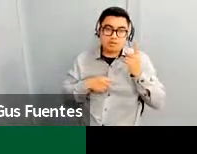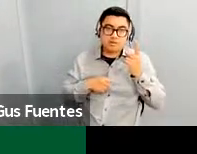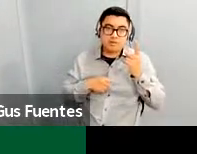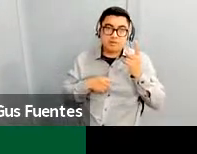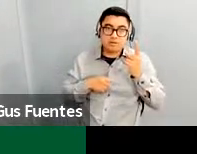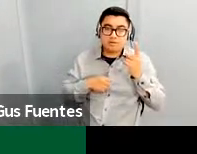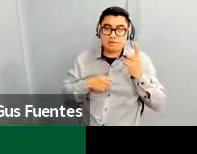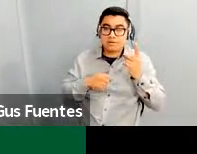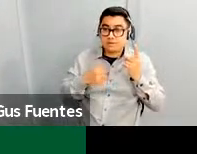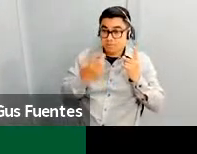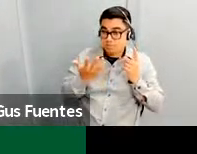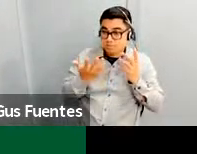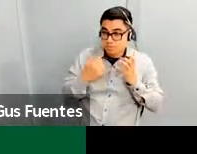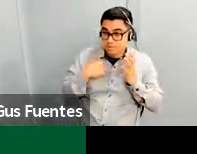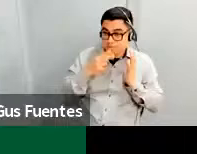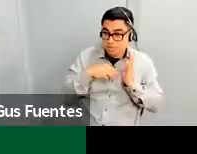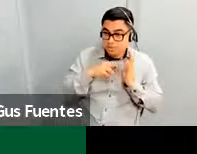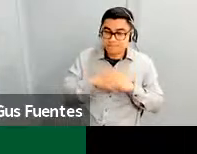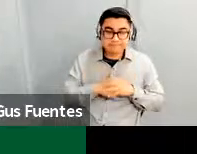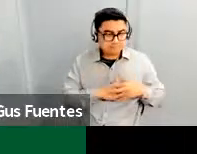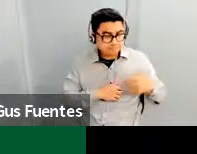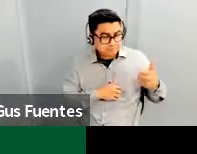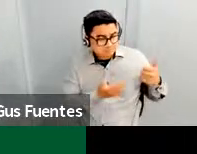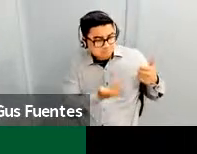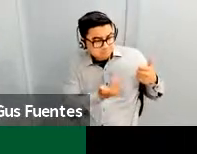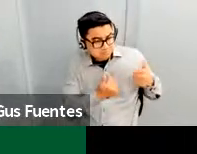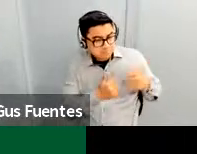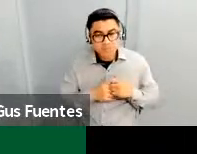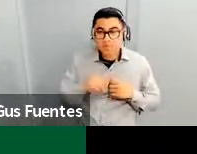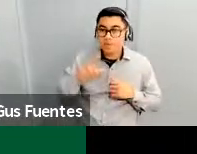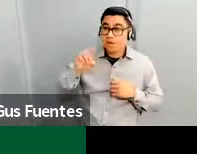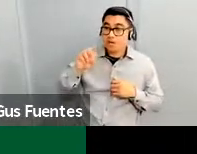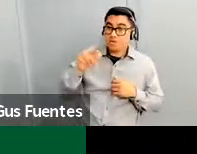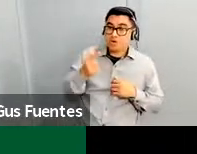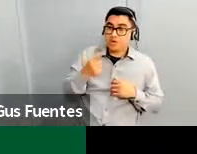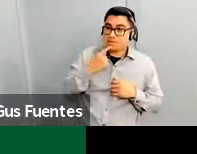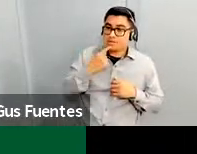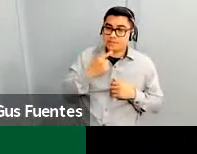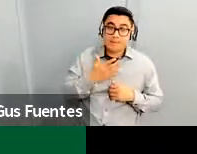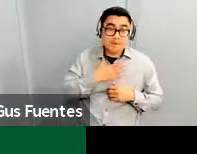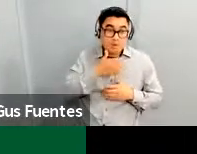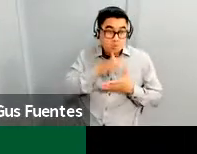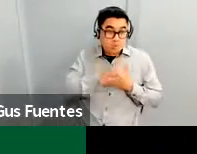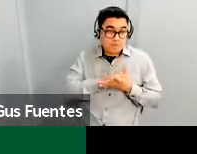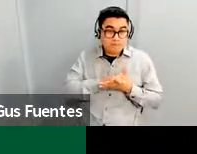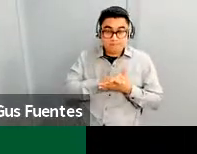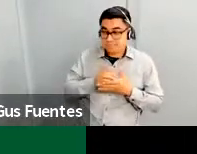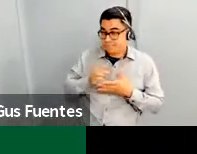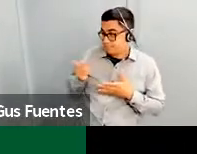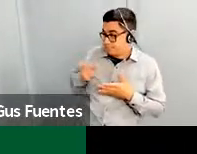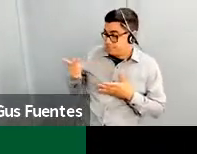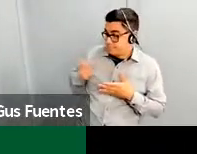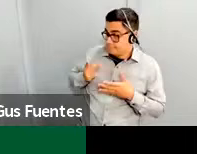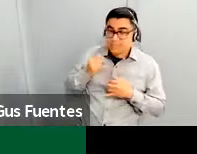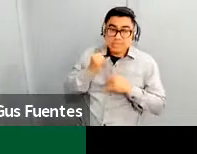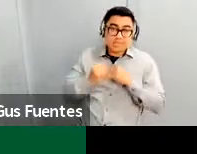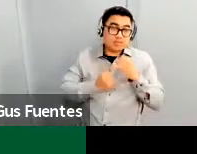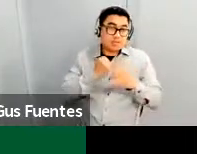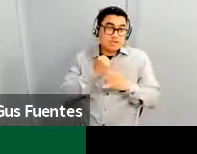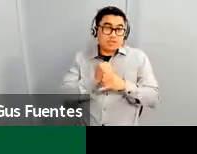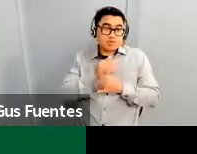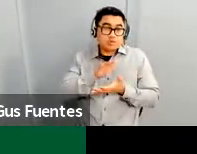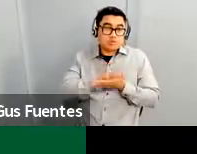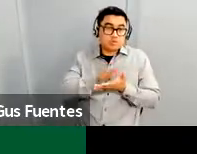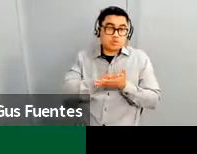you like me to read it? Sure. Okay. My wife and I are new international exchange coordinators for